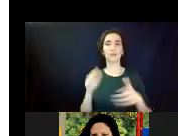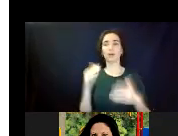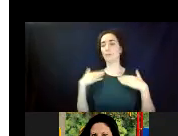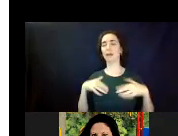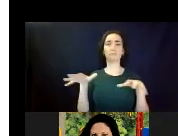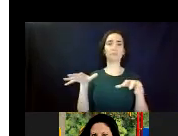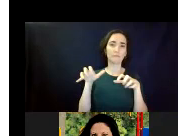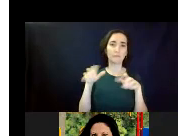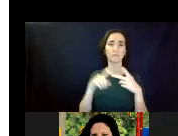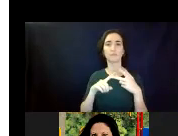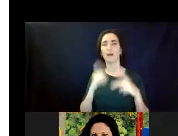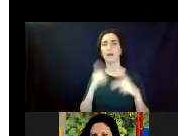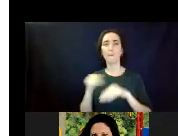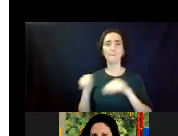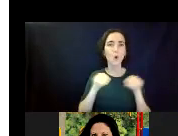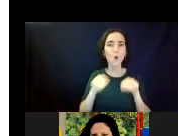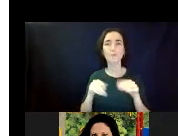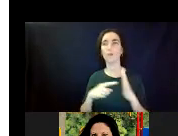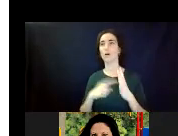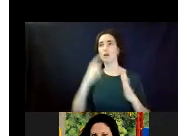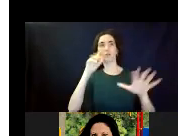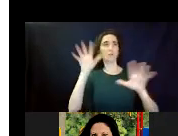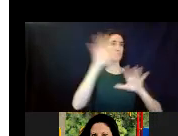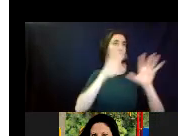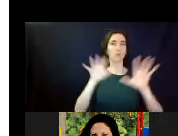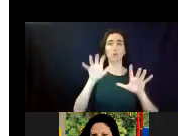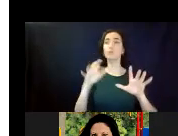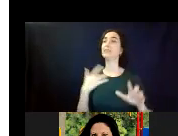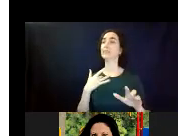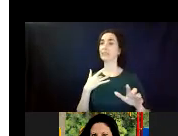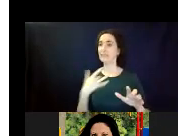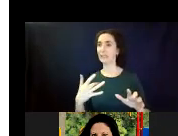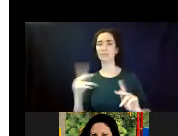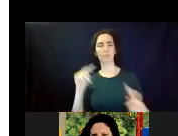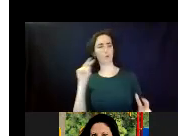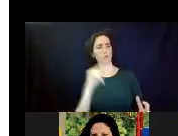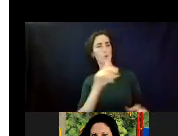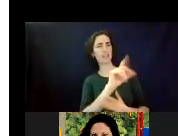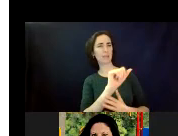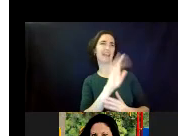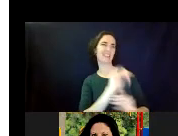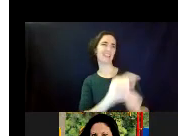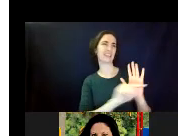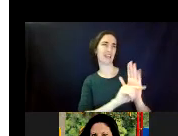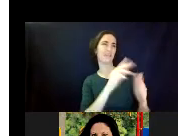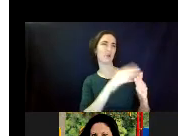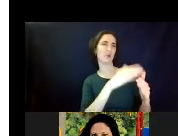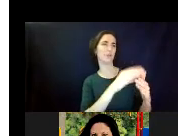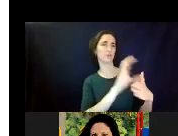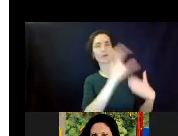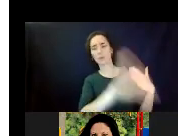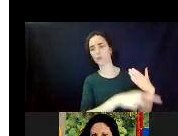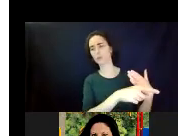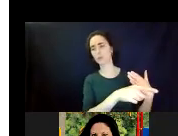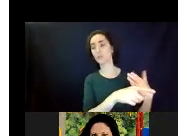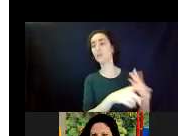or disorientation. These are often considered negative consequences of disability, and with the current discussion,